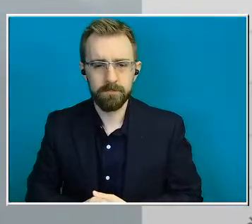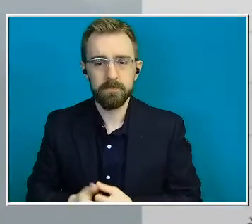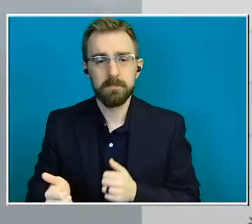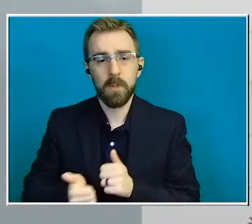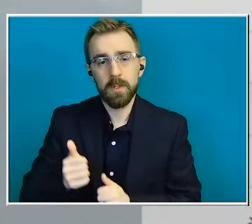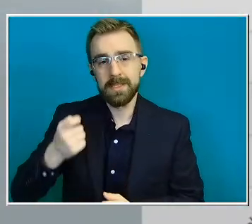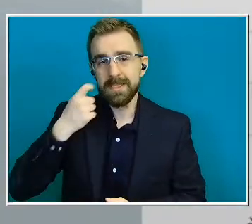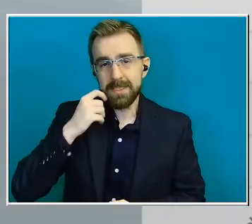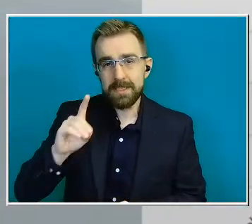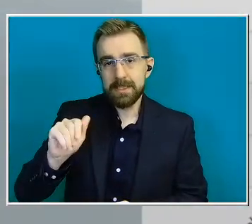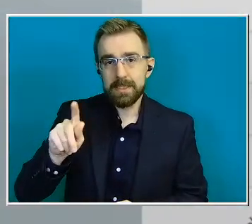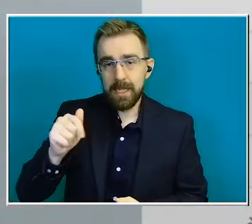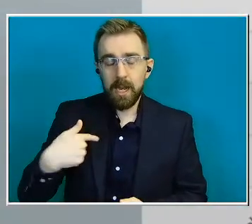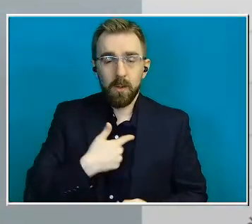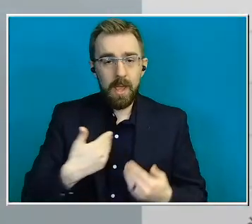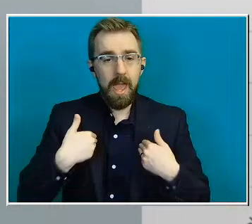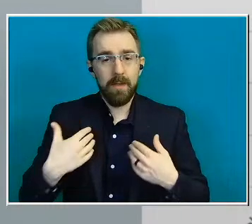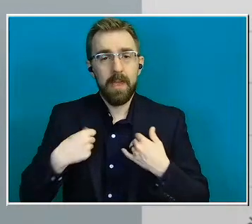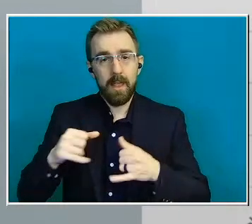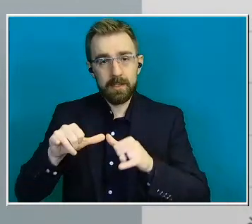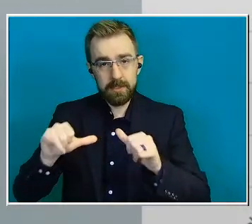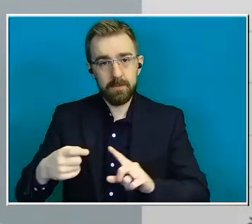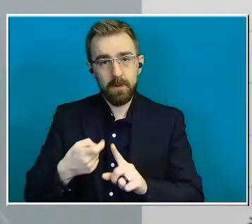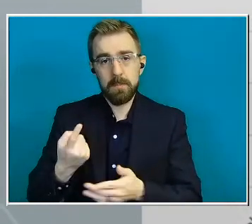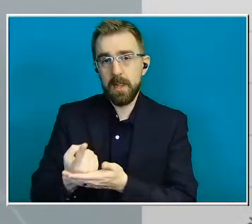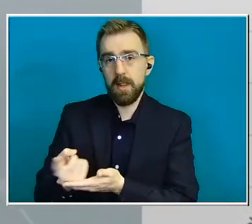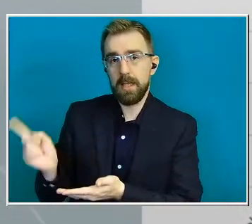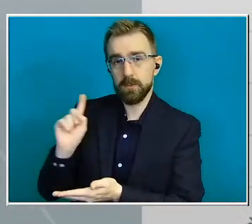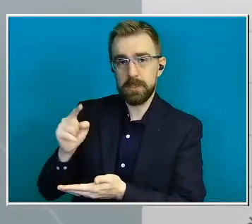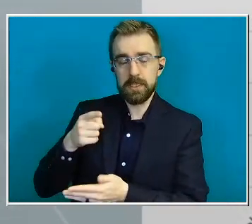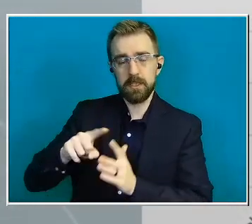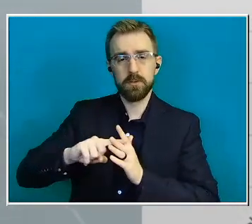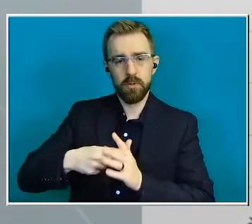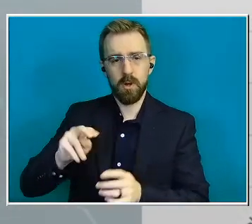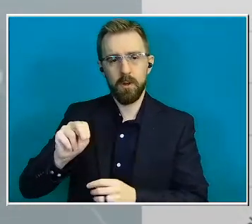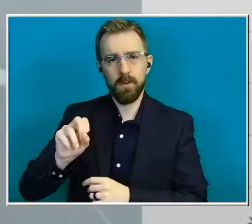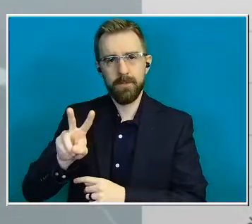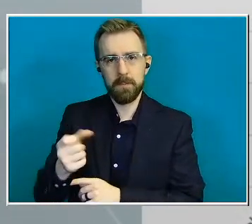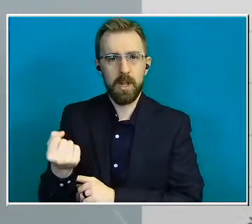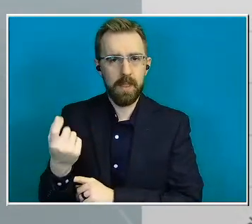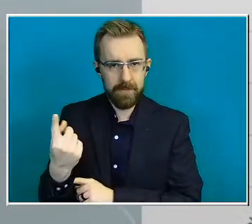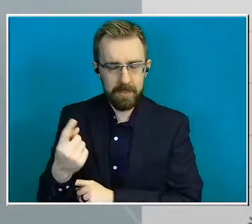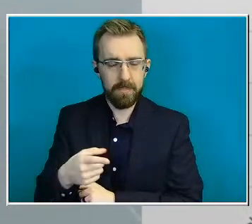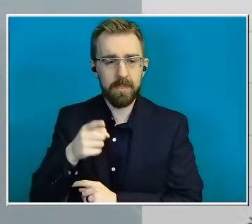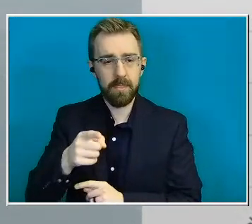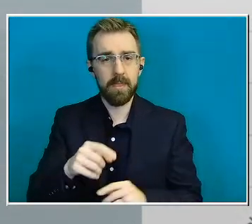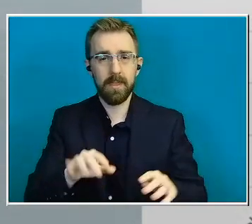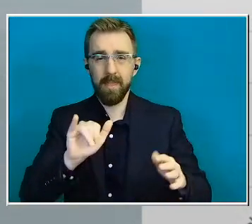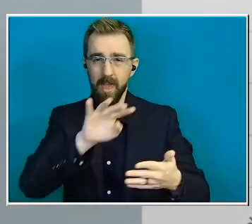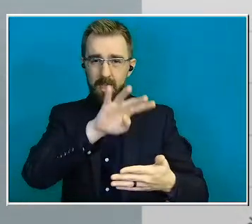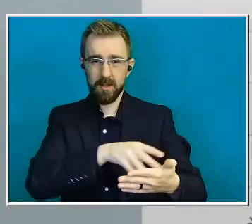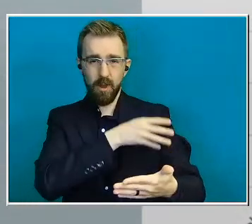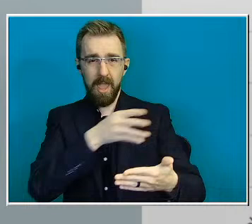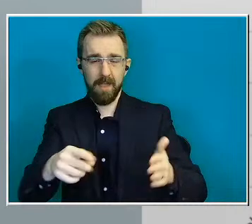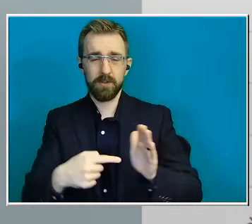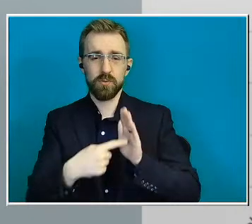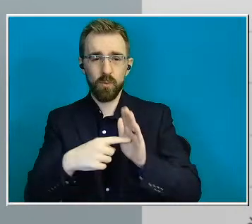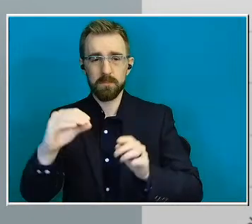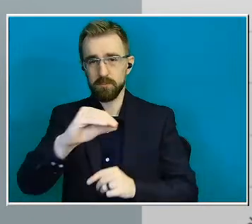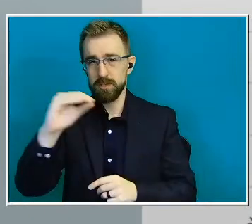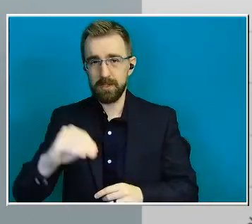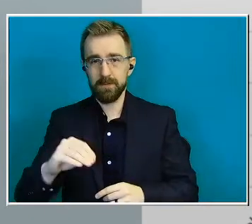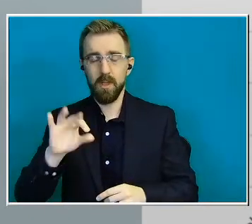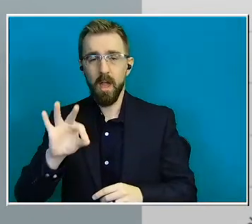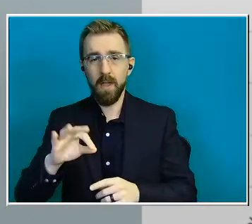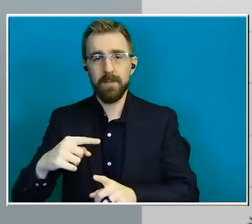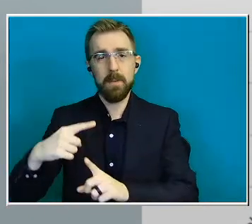from the health system is from last week, which started November 11th. And this graph really just shows the percentage of positive tests we are